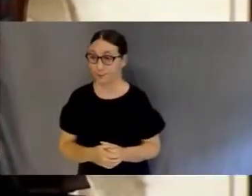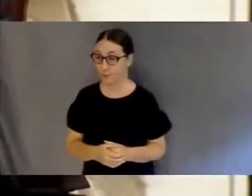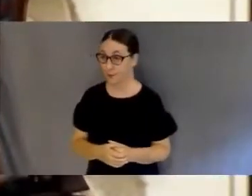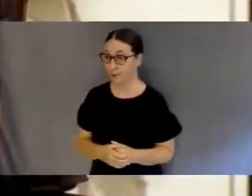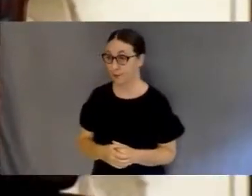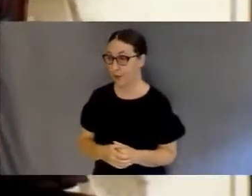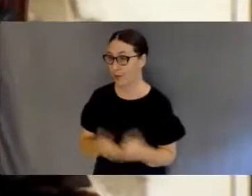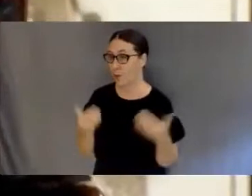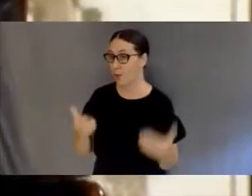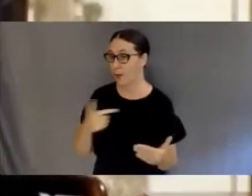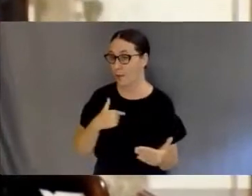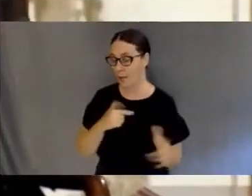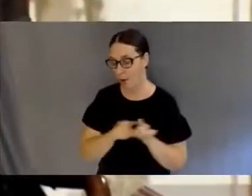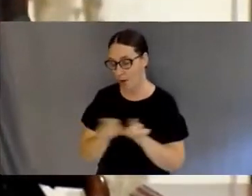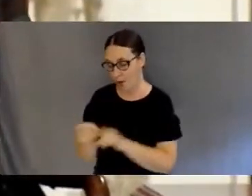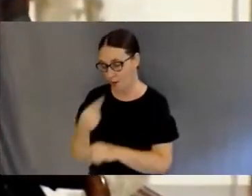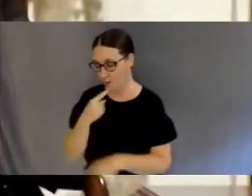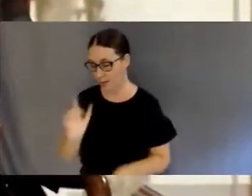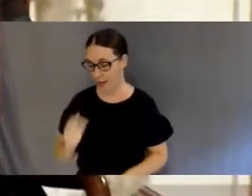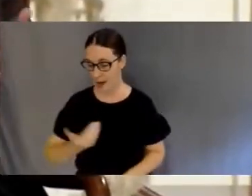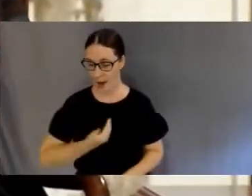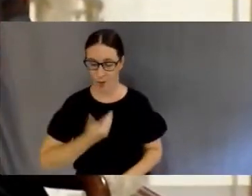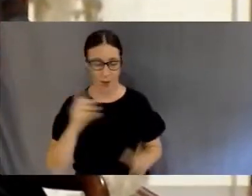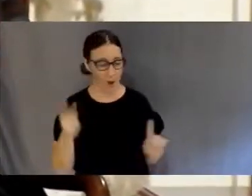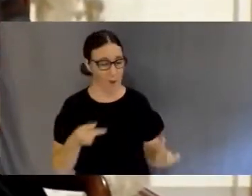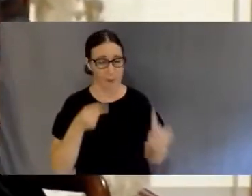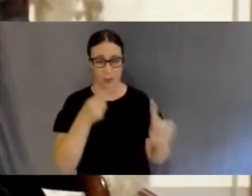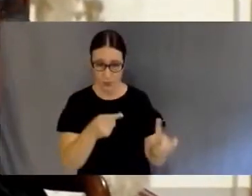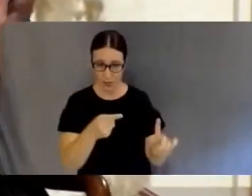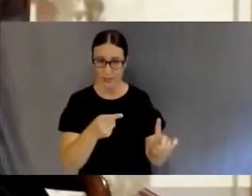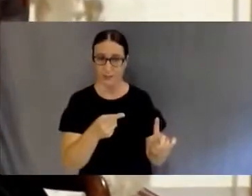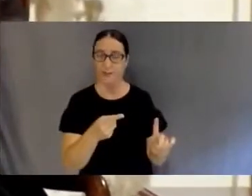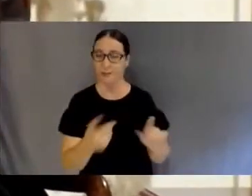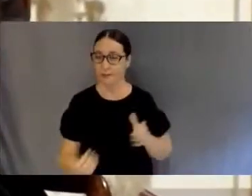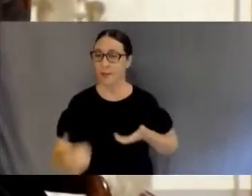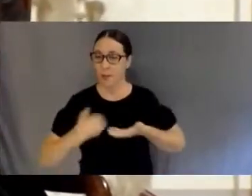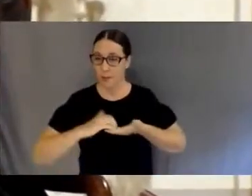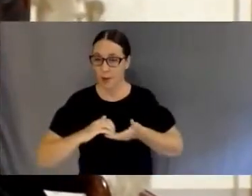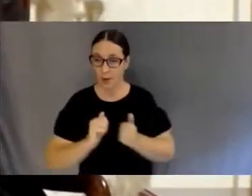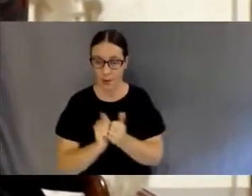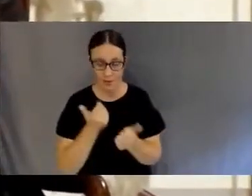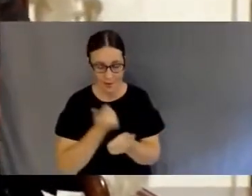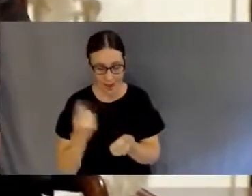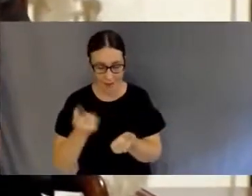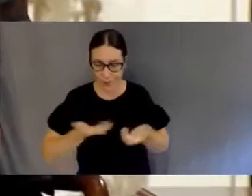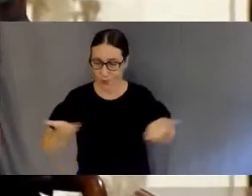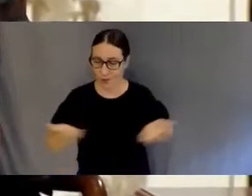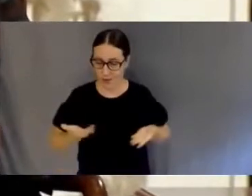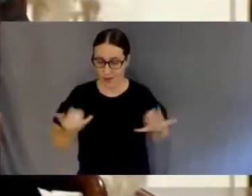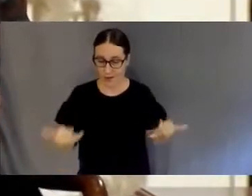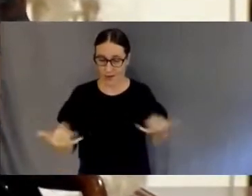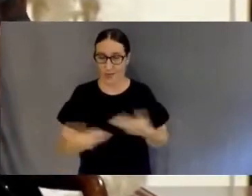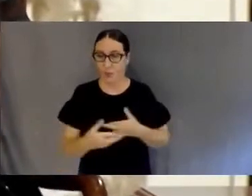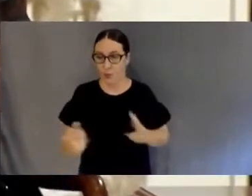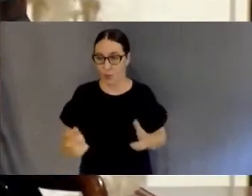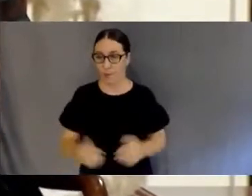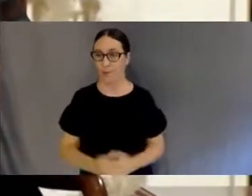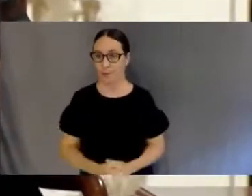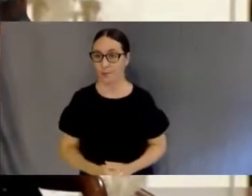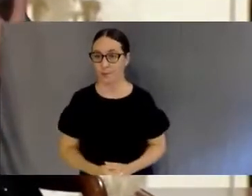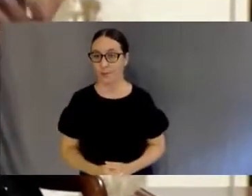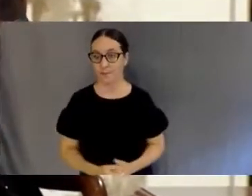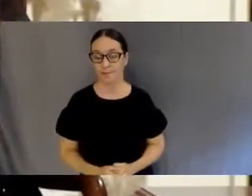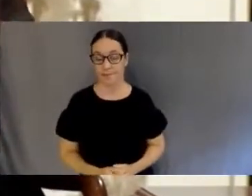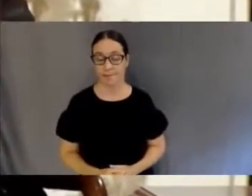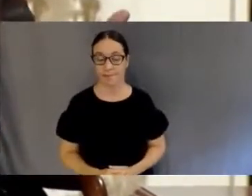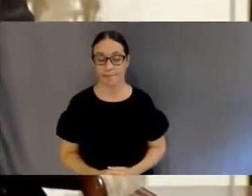also say our objective is to partner with everyone in this room.